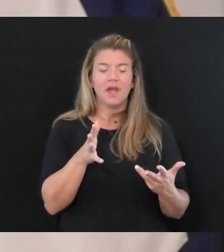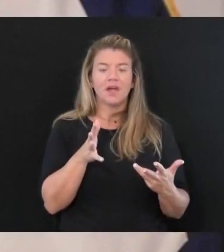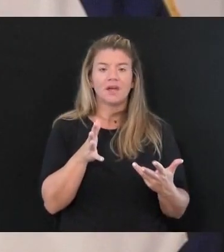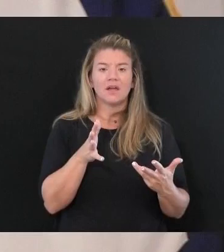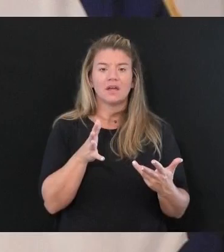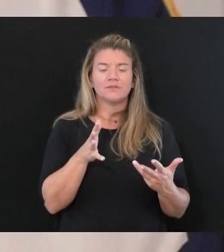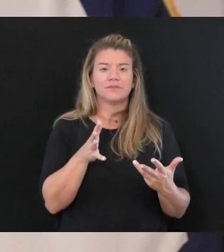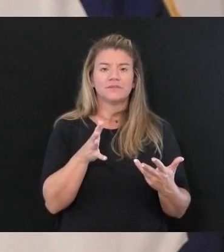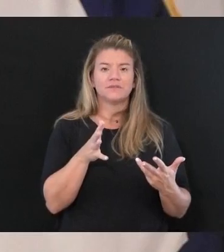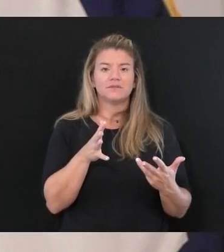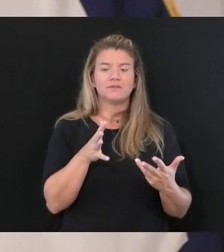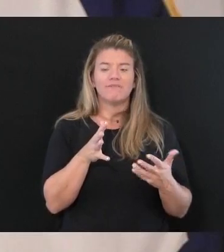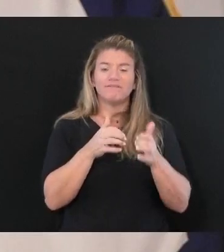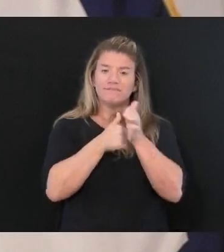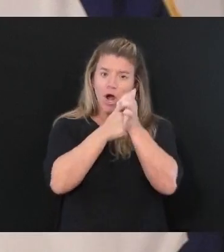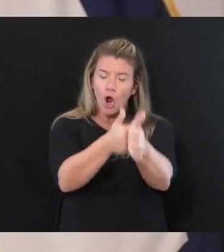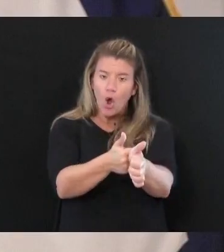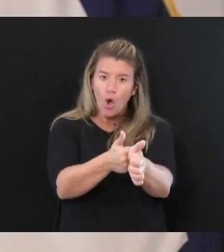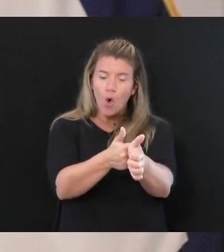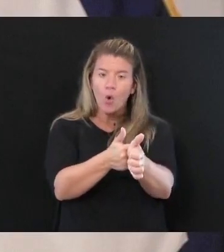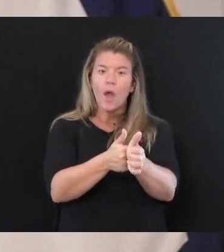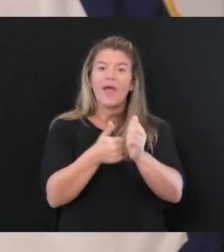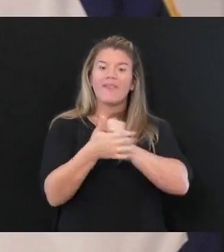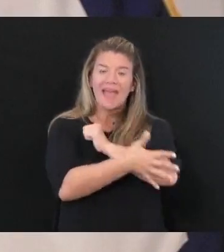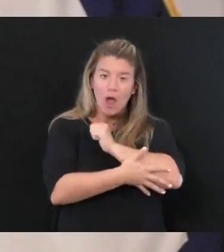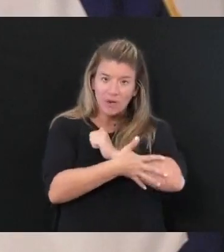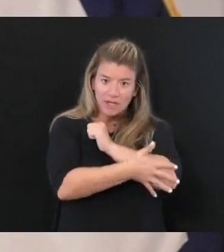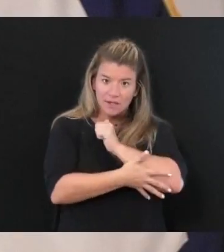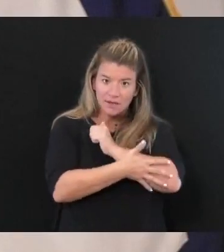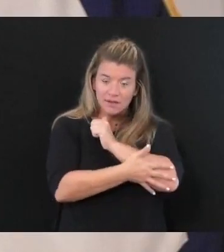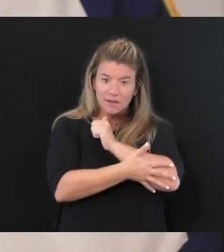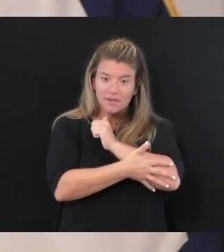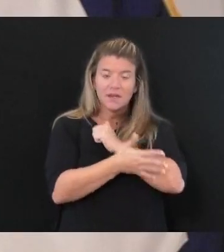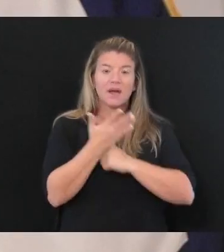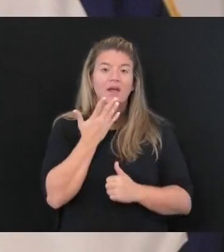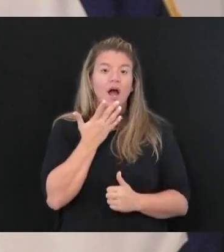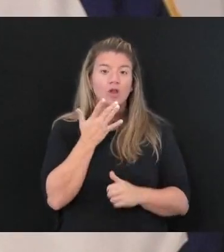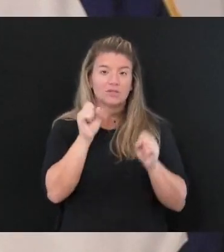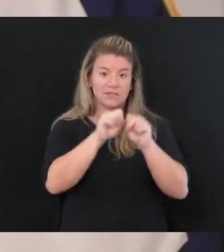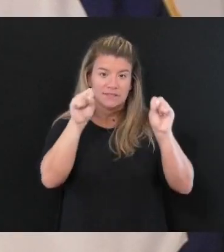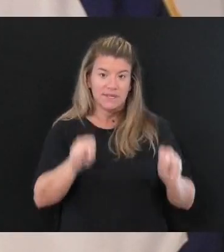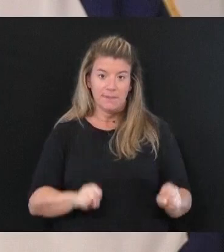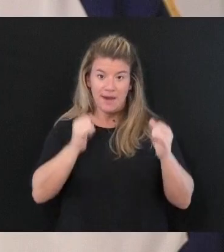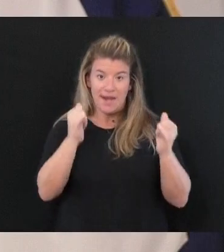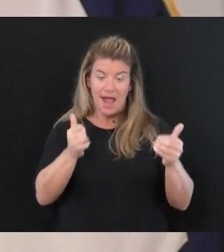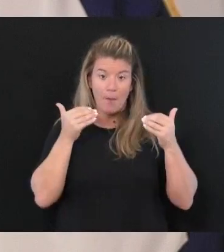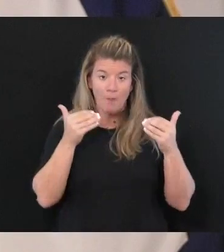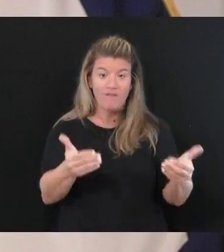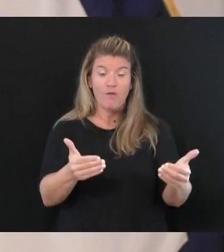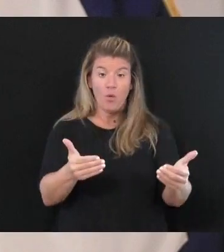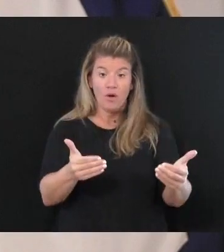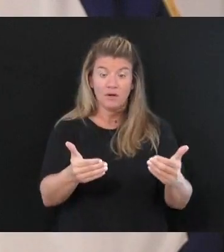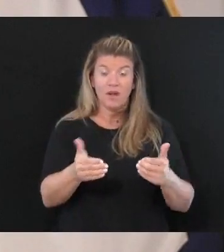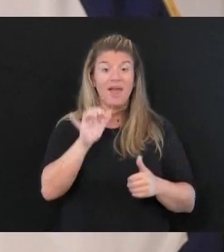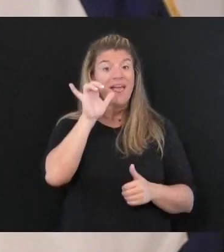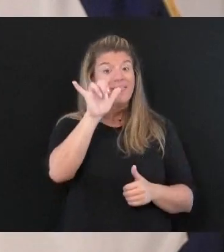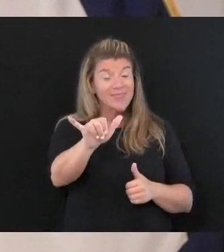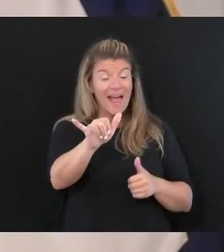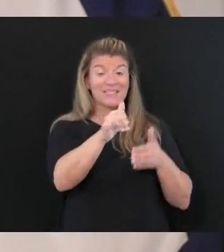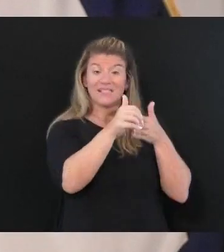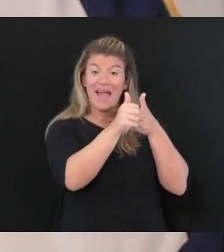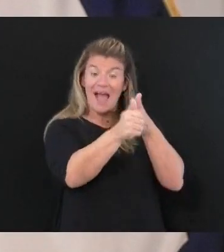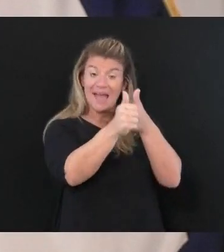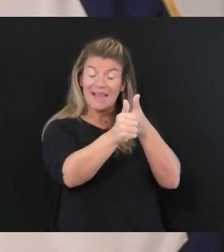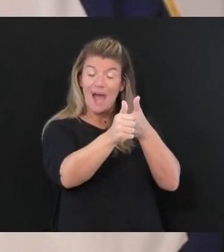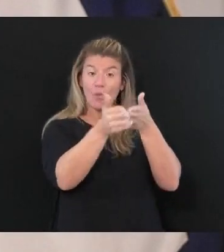regulated or whatever by the county color code as we go forward. That's the guideline we'll have to